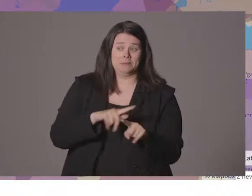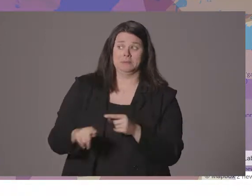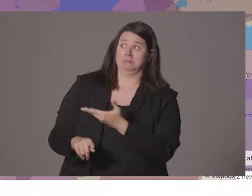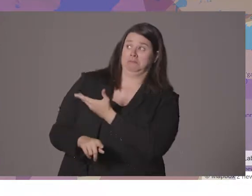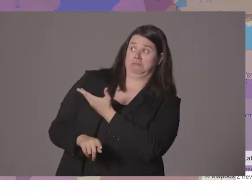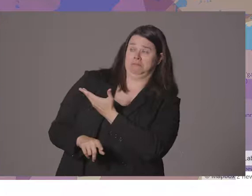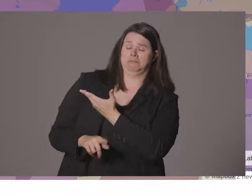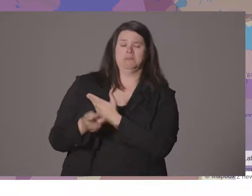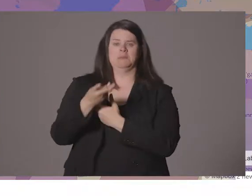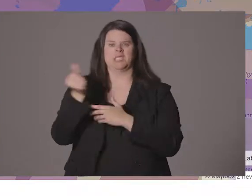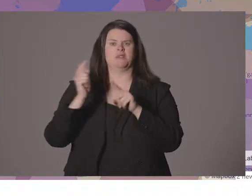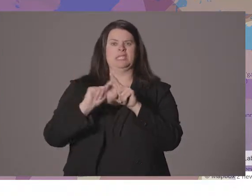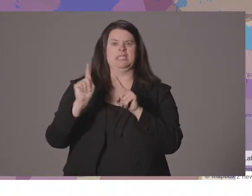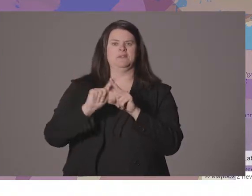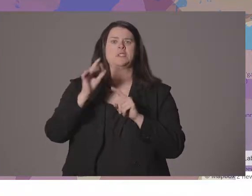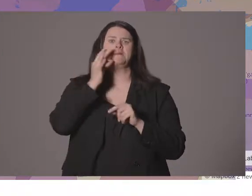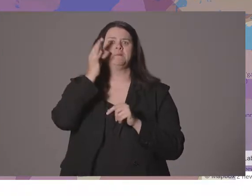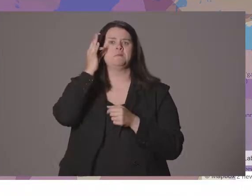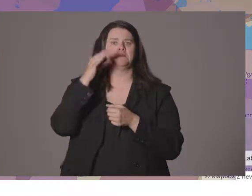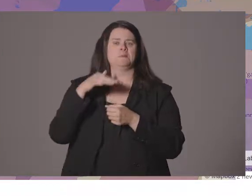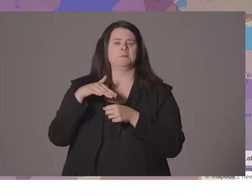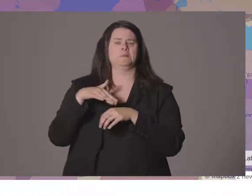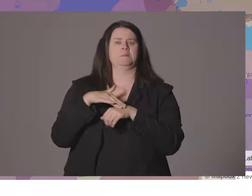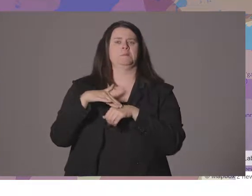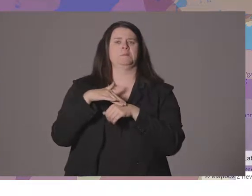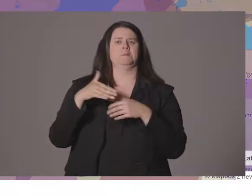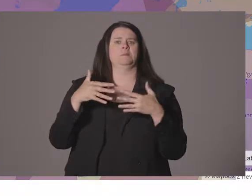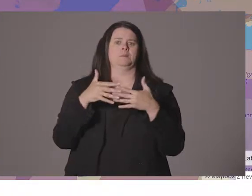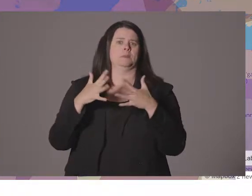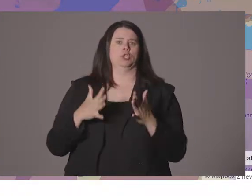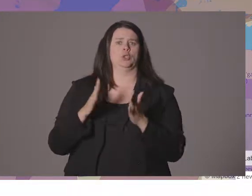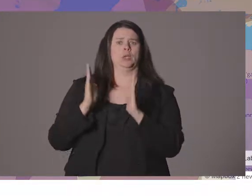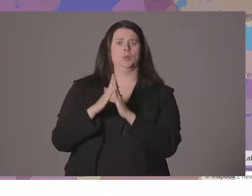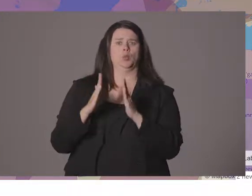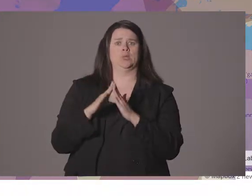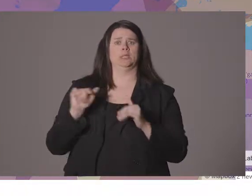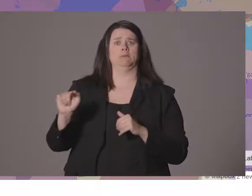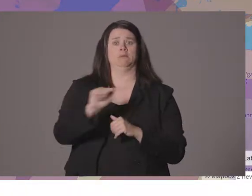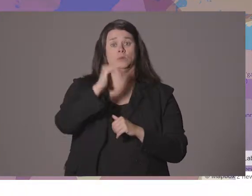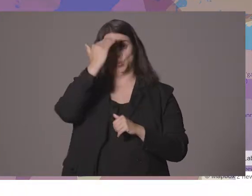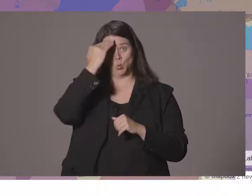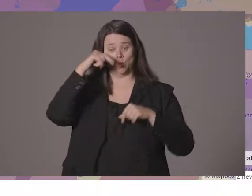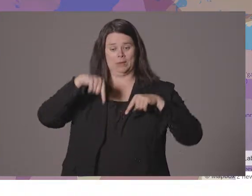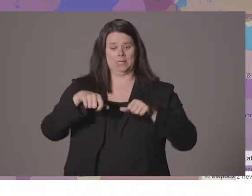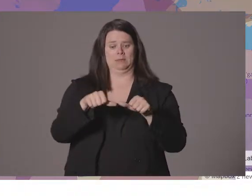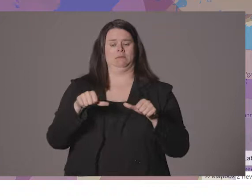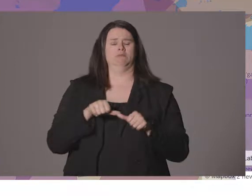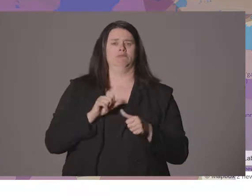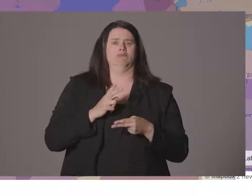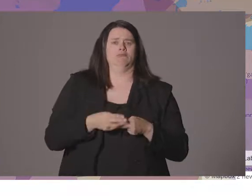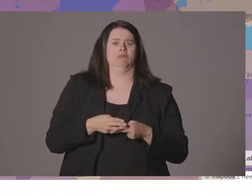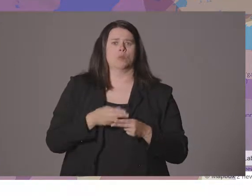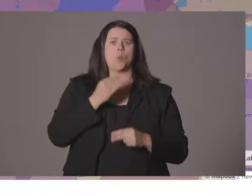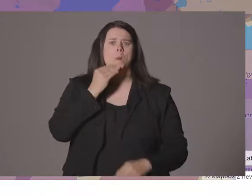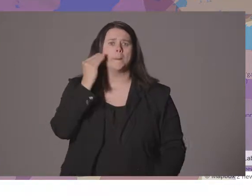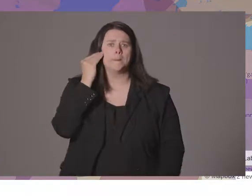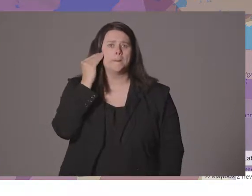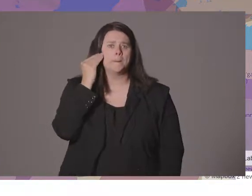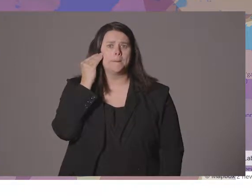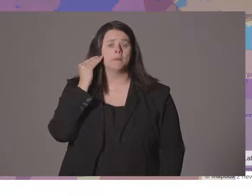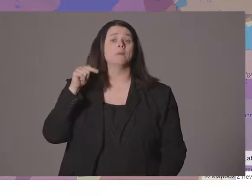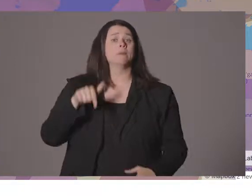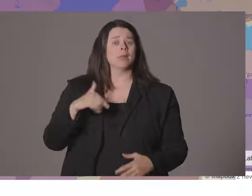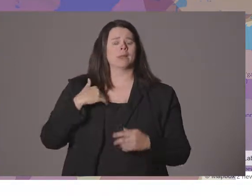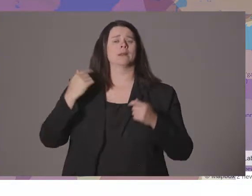that knew this place as home and who had a ceremonial tradition with the plants